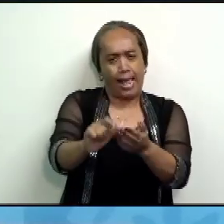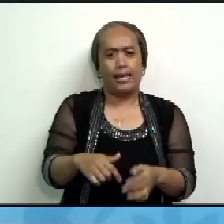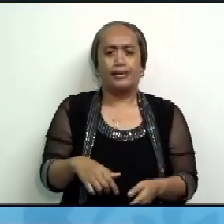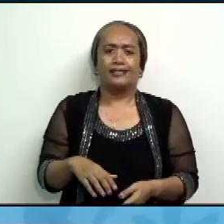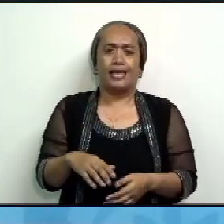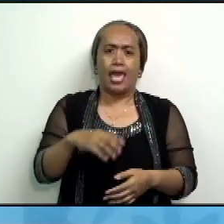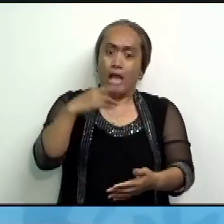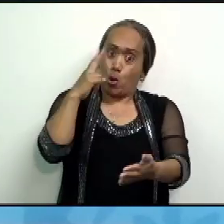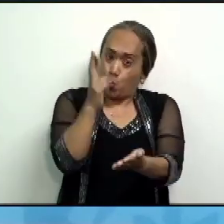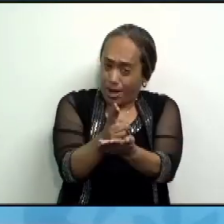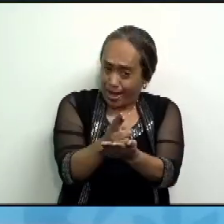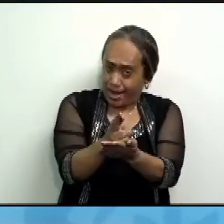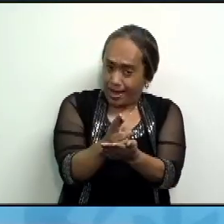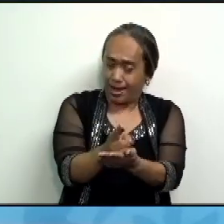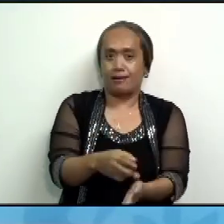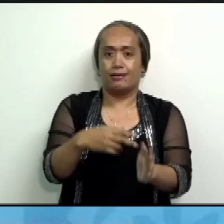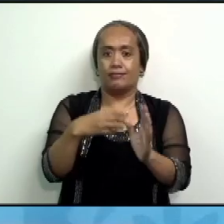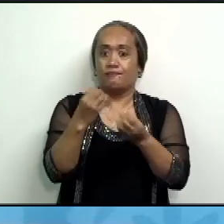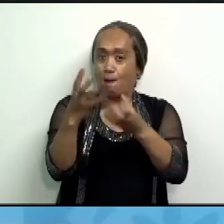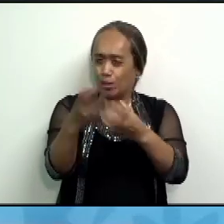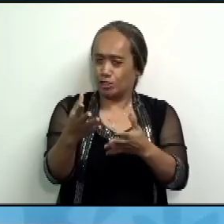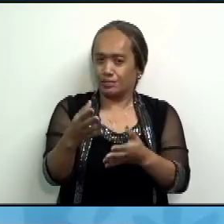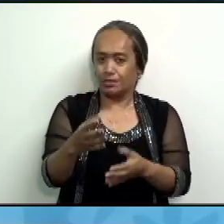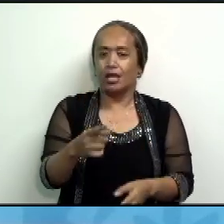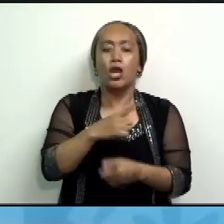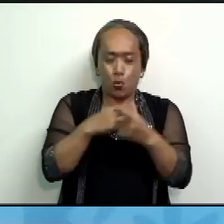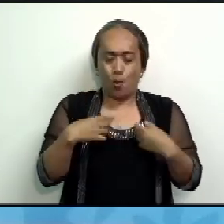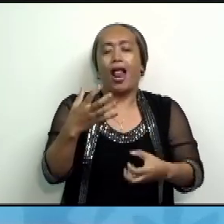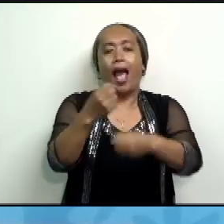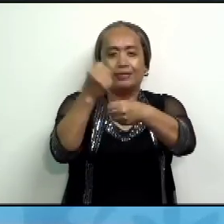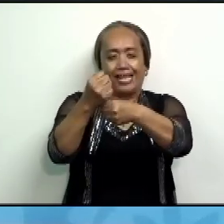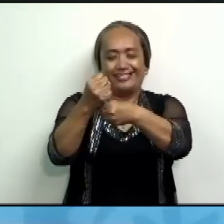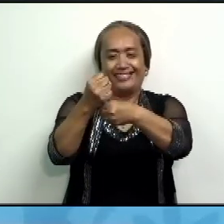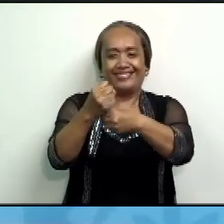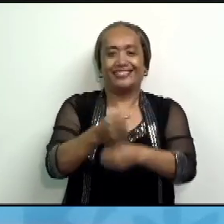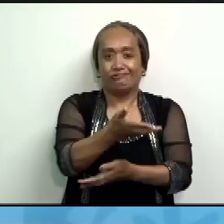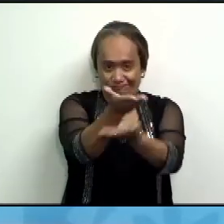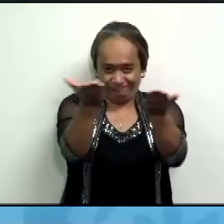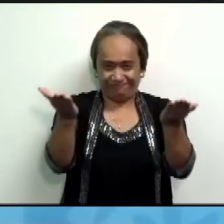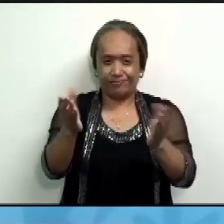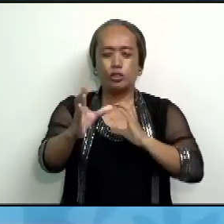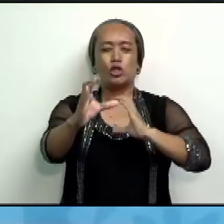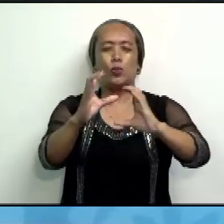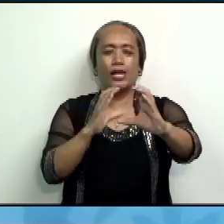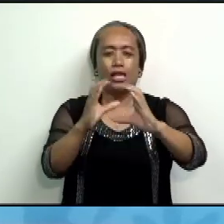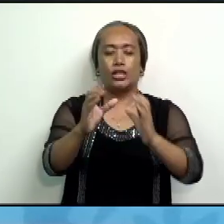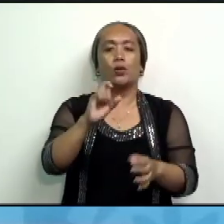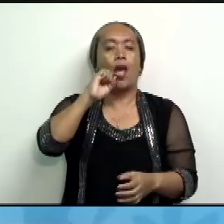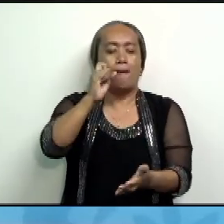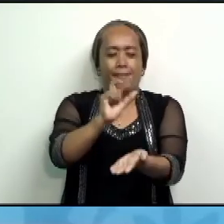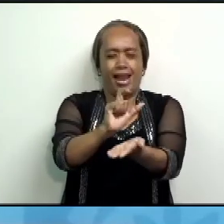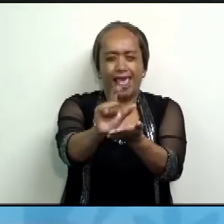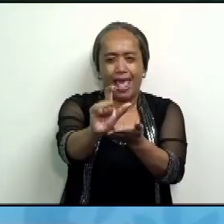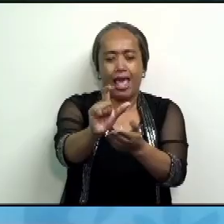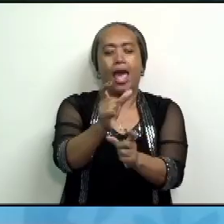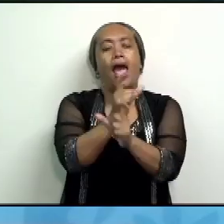on facts. We will update you regularly. Our communication will be clear,